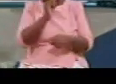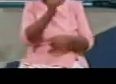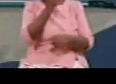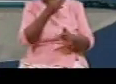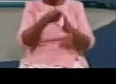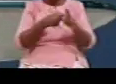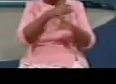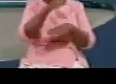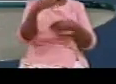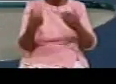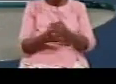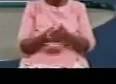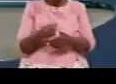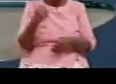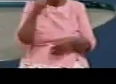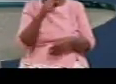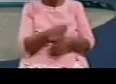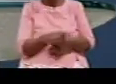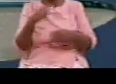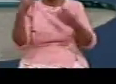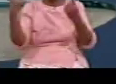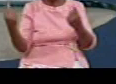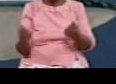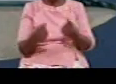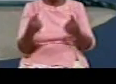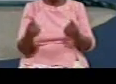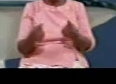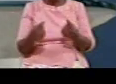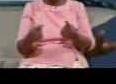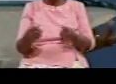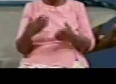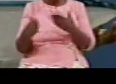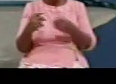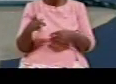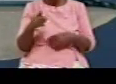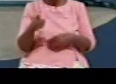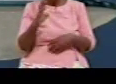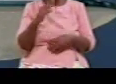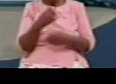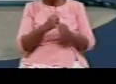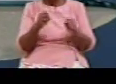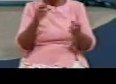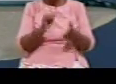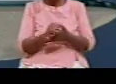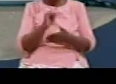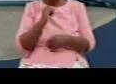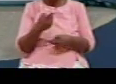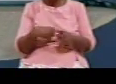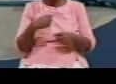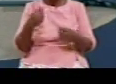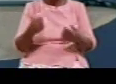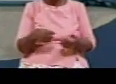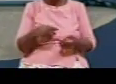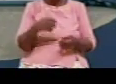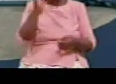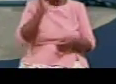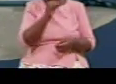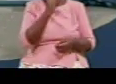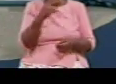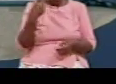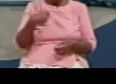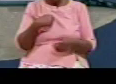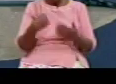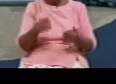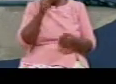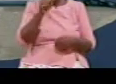his iniquities. Maybe you are saying that's for Israel, but look at me. I'm not an Israelite. I'm a Gentile. I'm